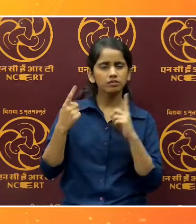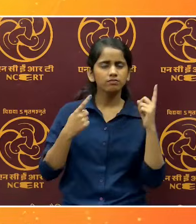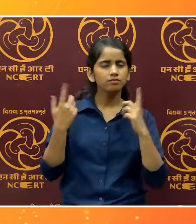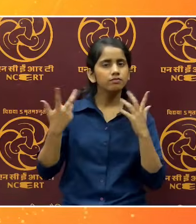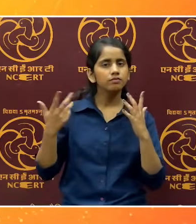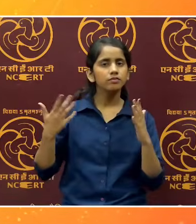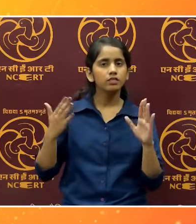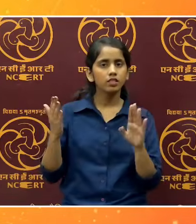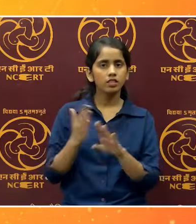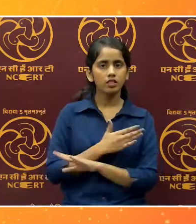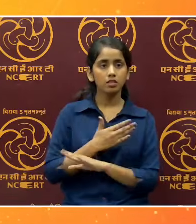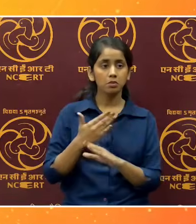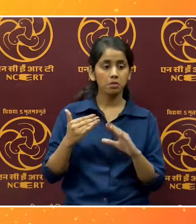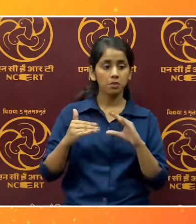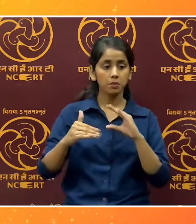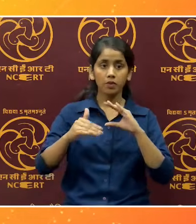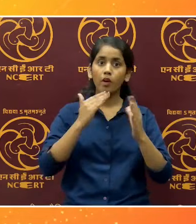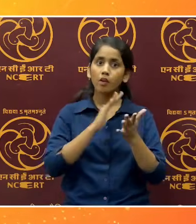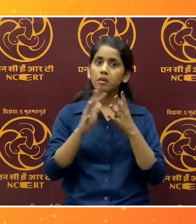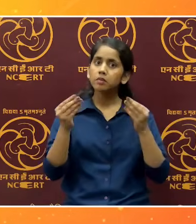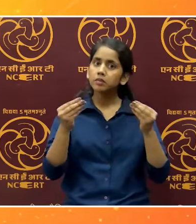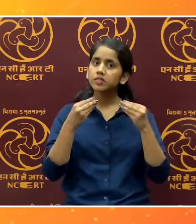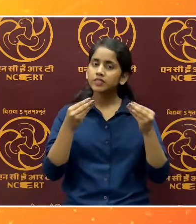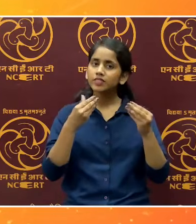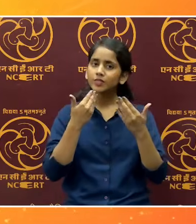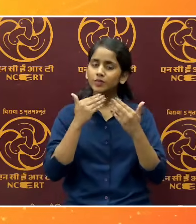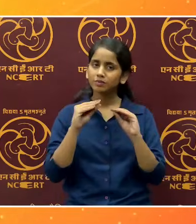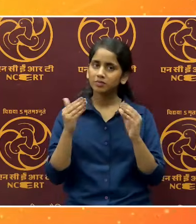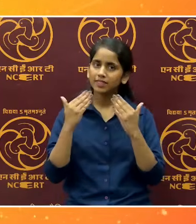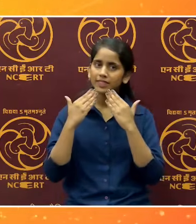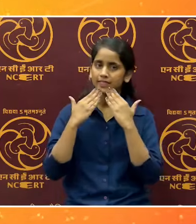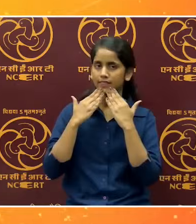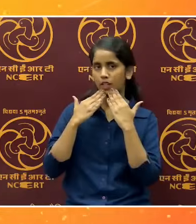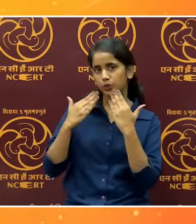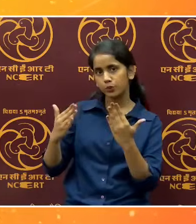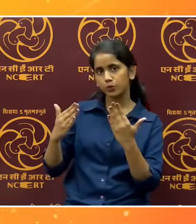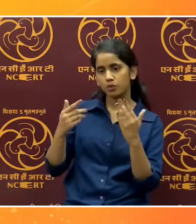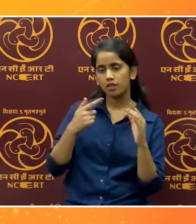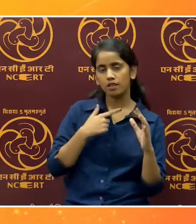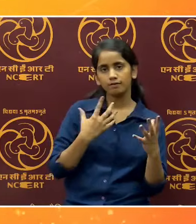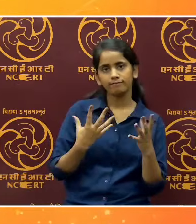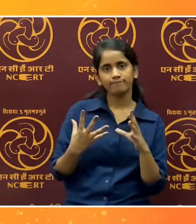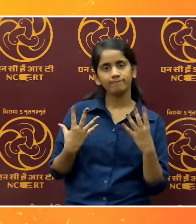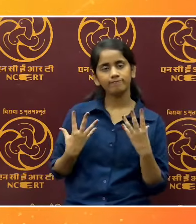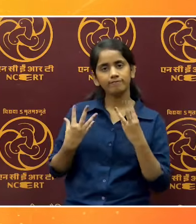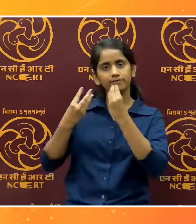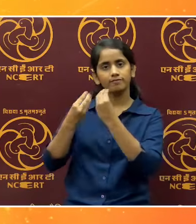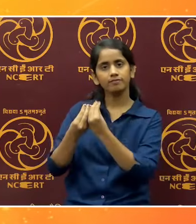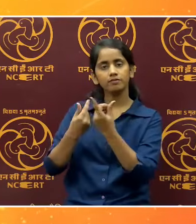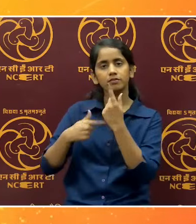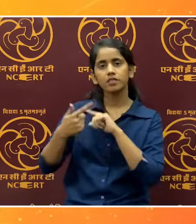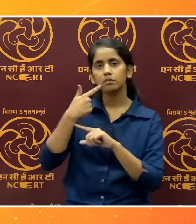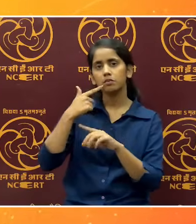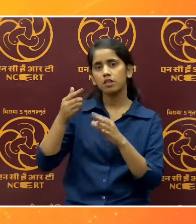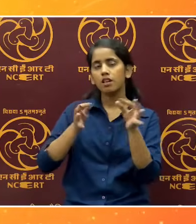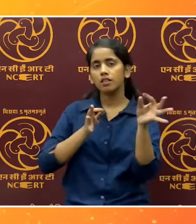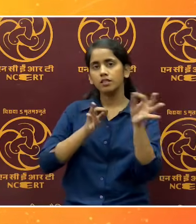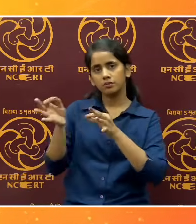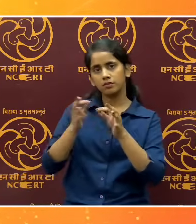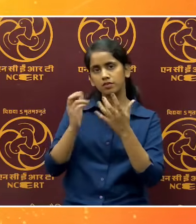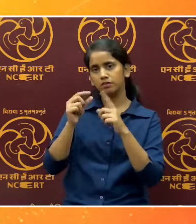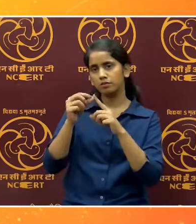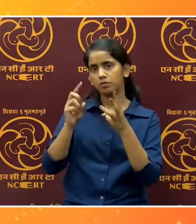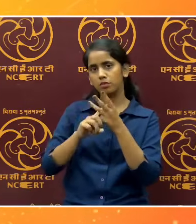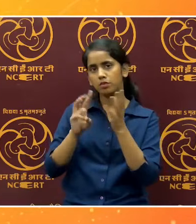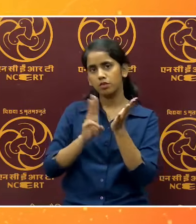are going to receive a lot of homeworks from our children. Thank you so much for being with us and for explaining the poem